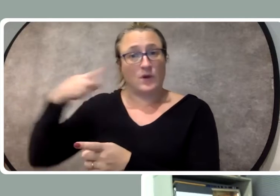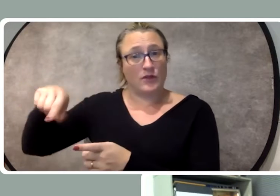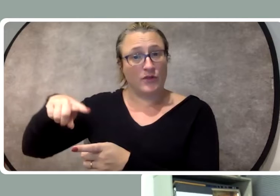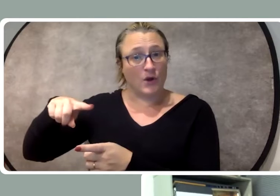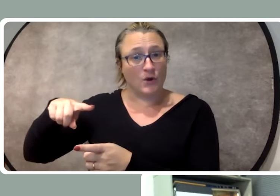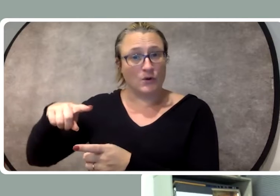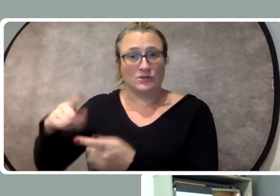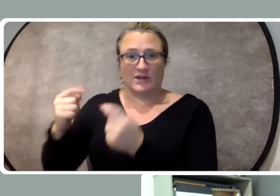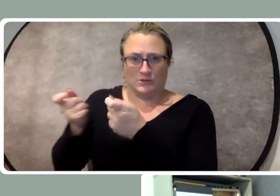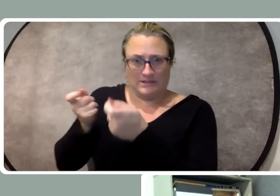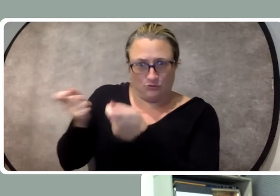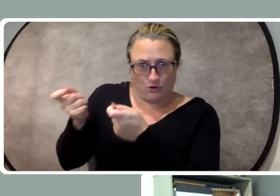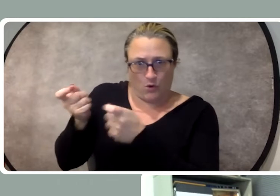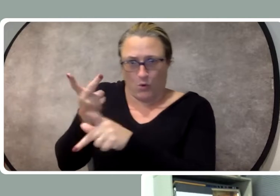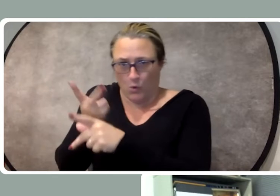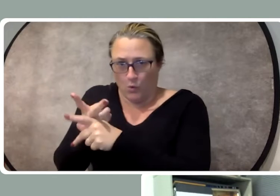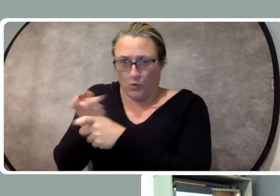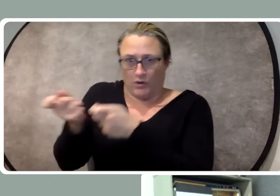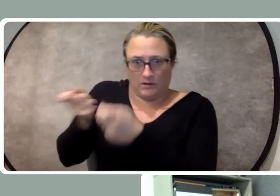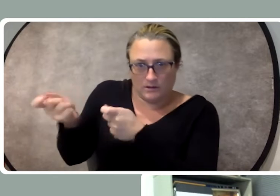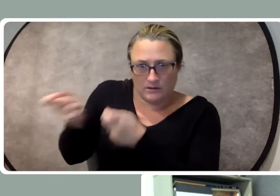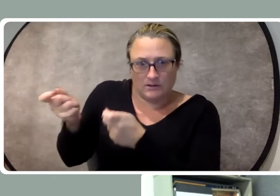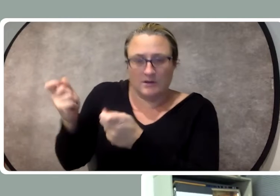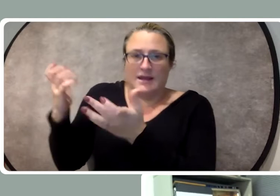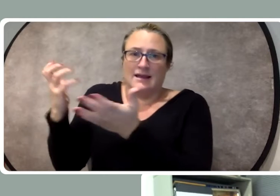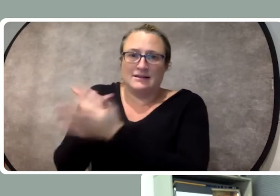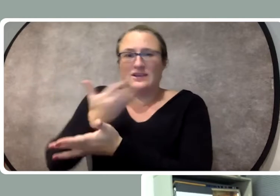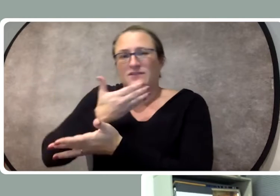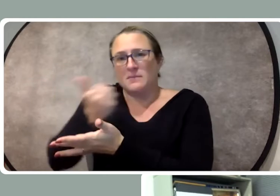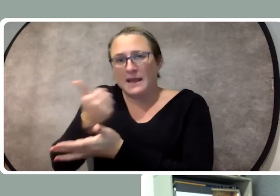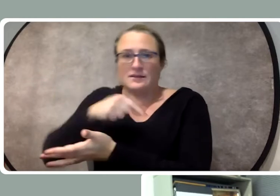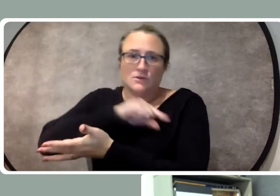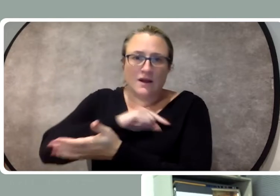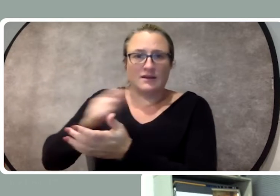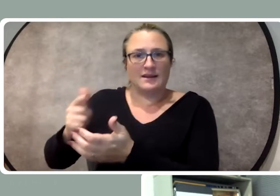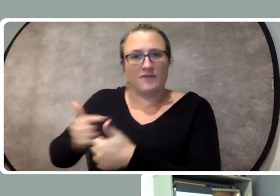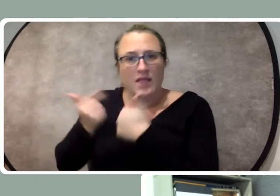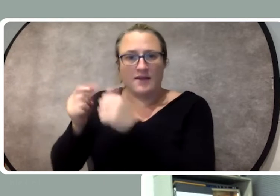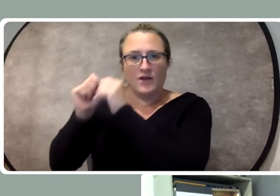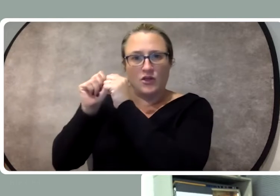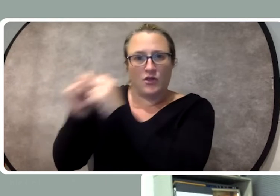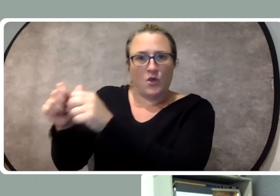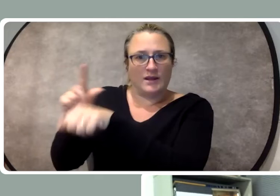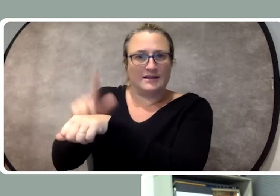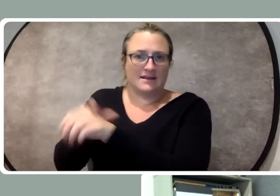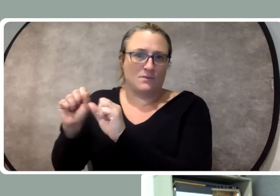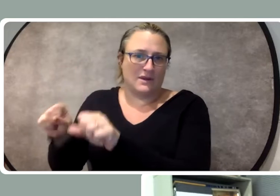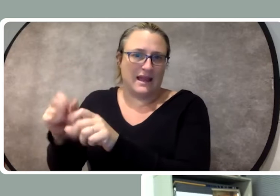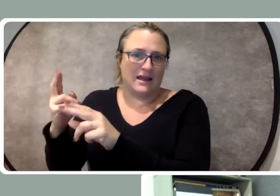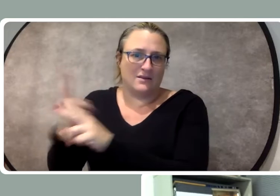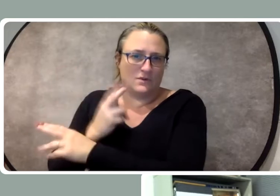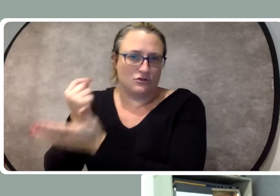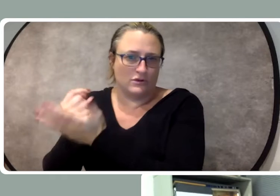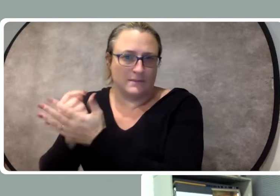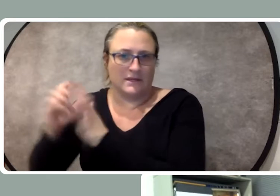things under control and achieve the best quality of life and the longest time we can with treatment.